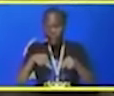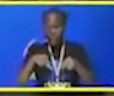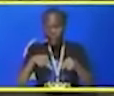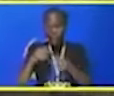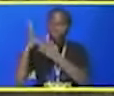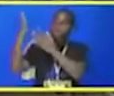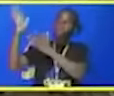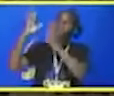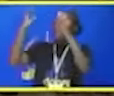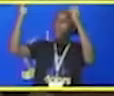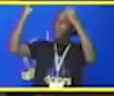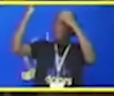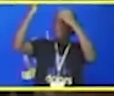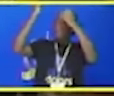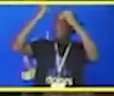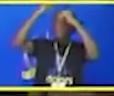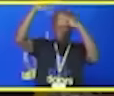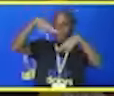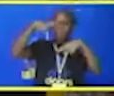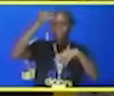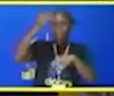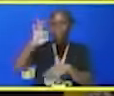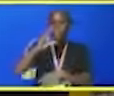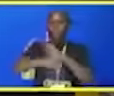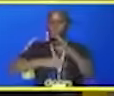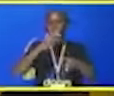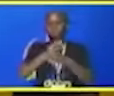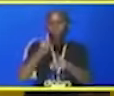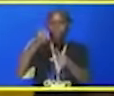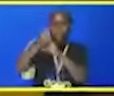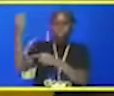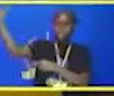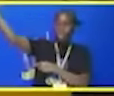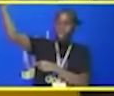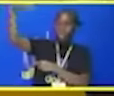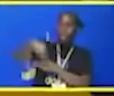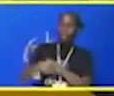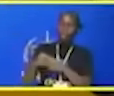world. You step down into darkness.